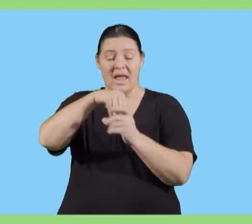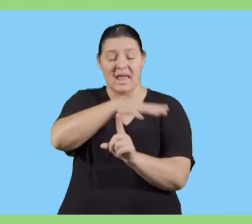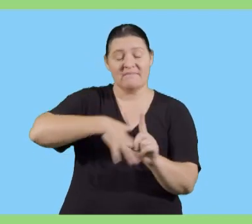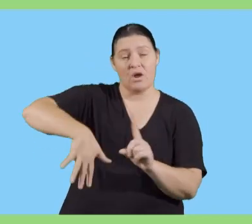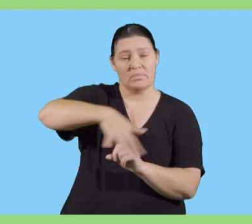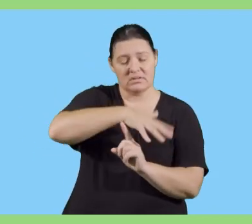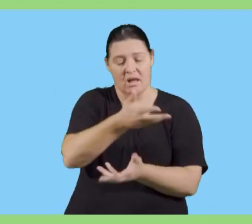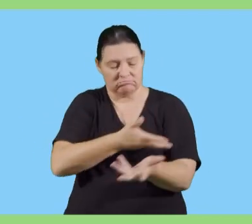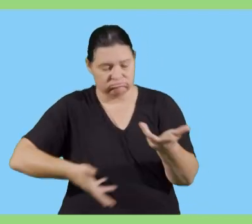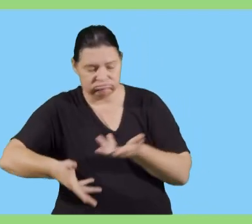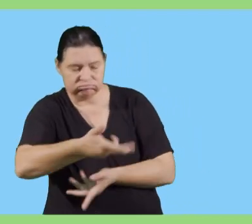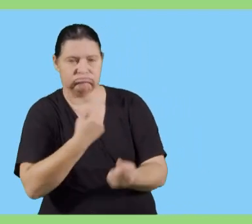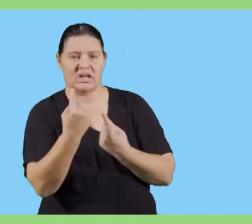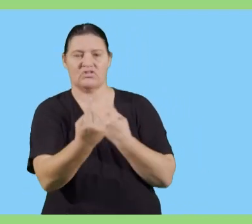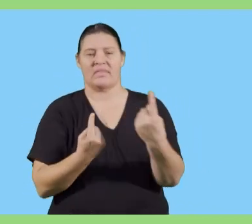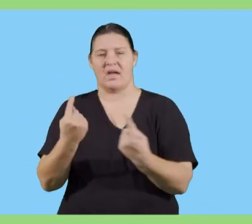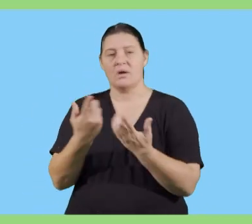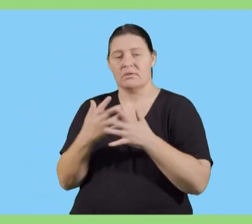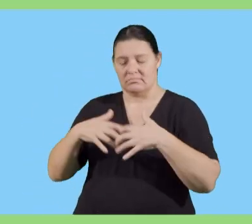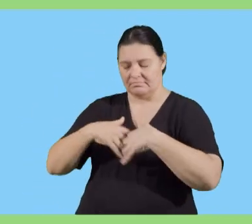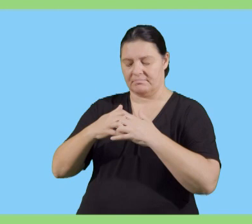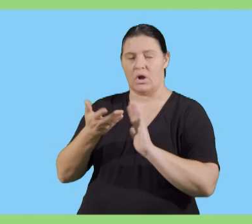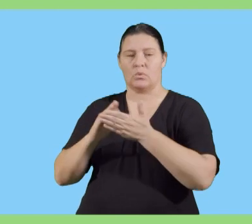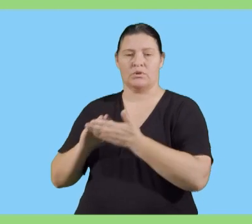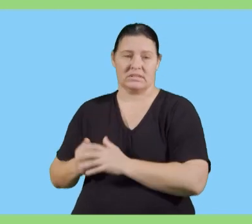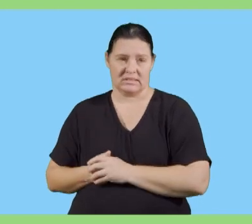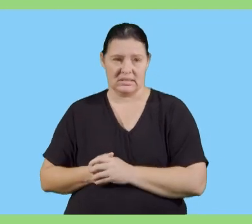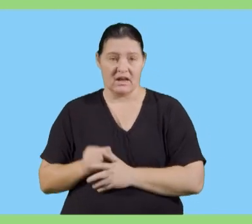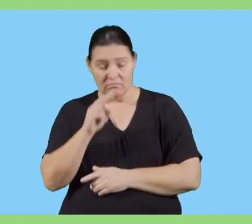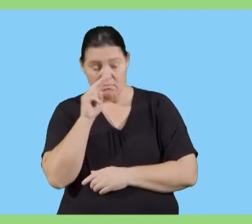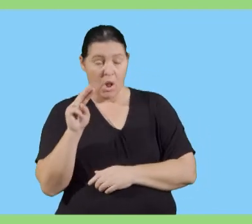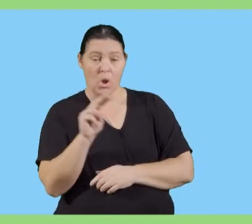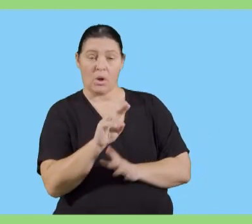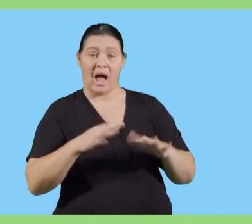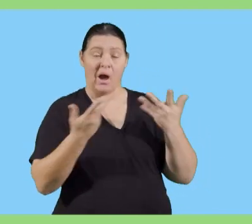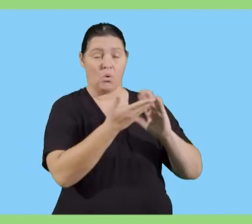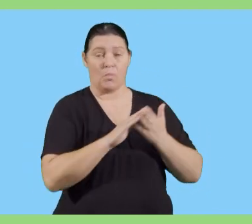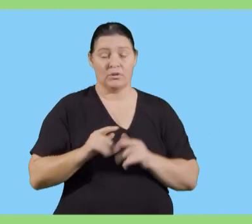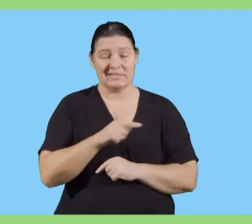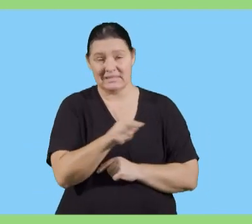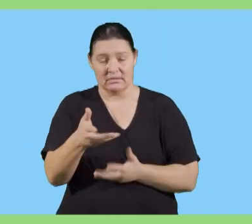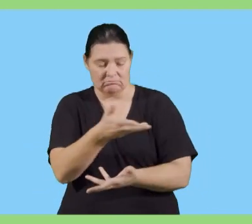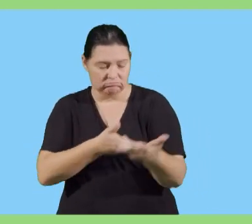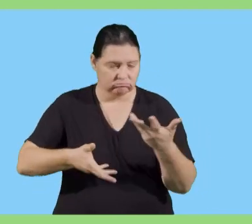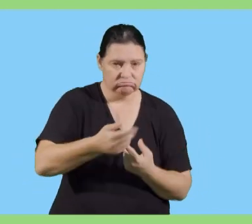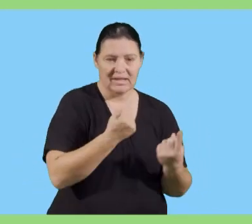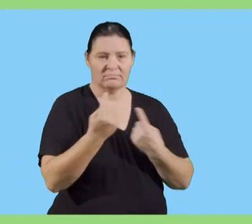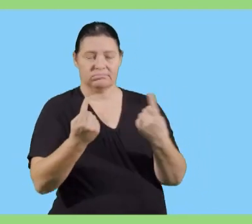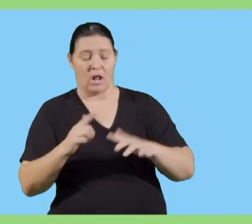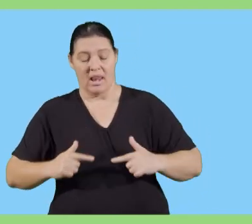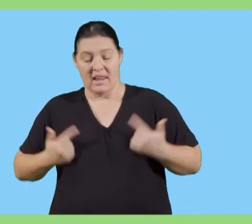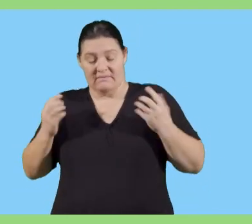communities interact with the non-living things in the environment, then we are looking at an ecology at an